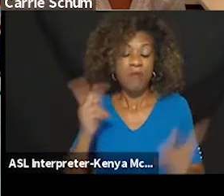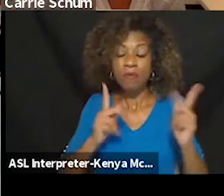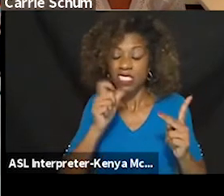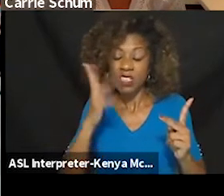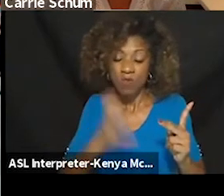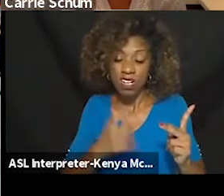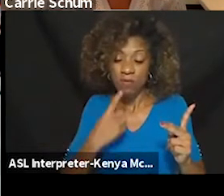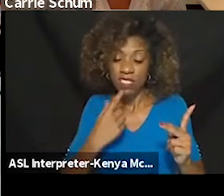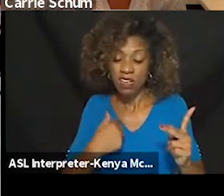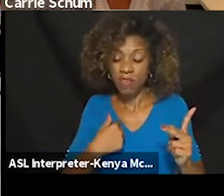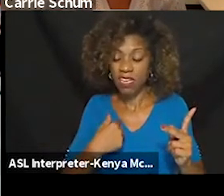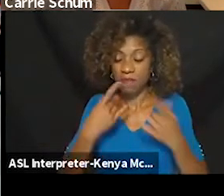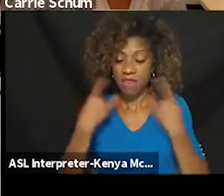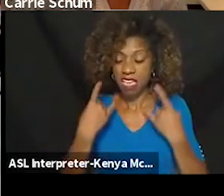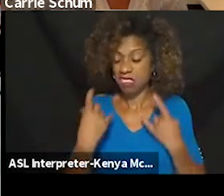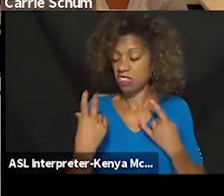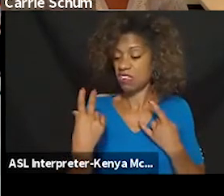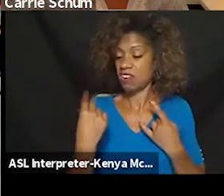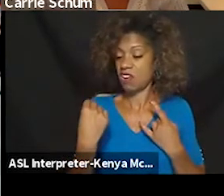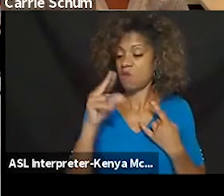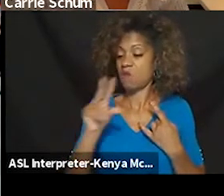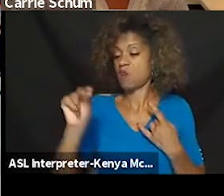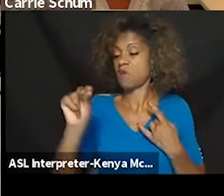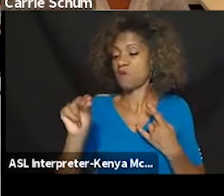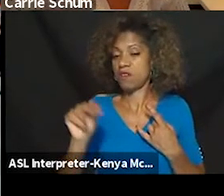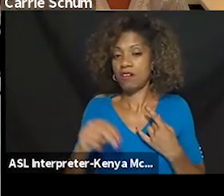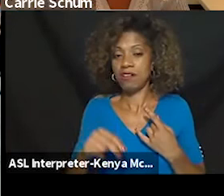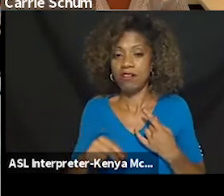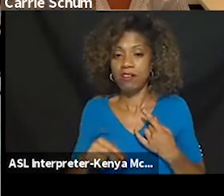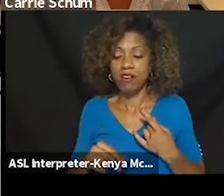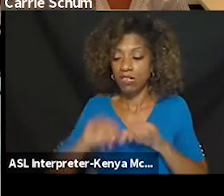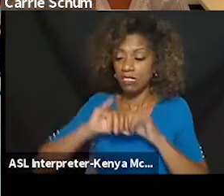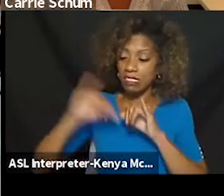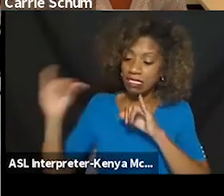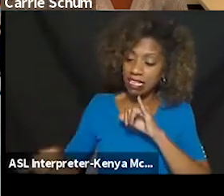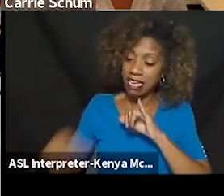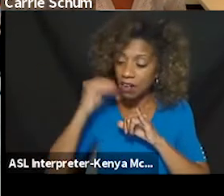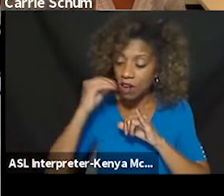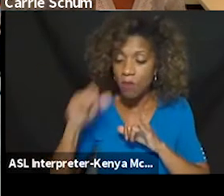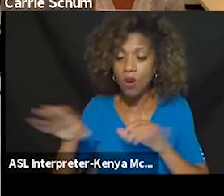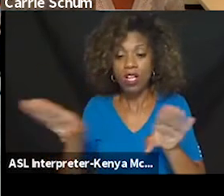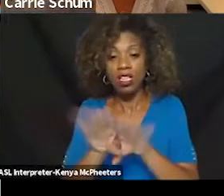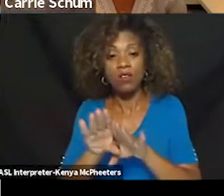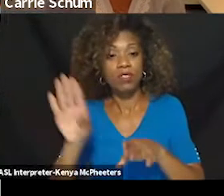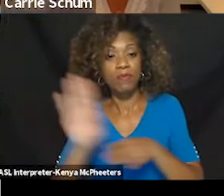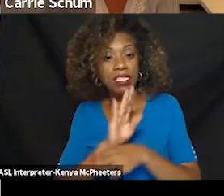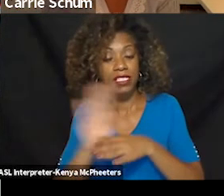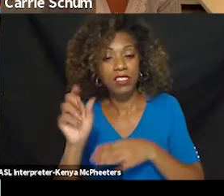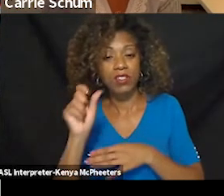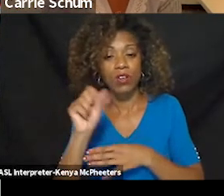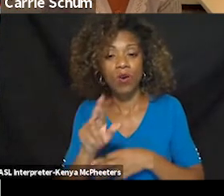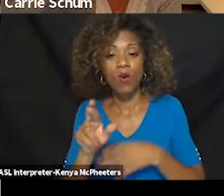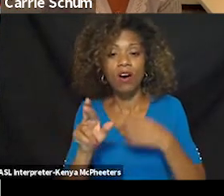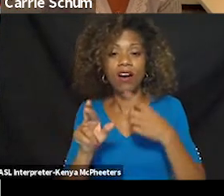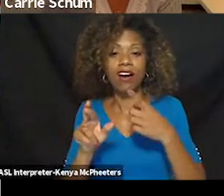didn't want to be told what to do in any way, shape, or form about staying home or closing their businesses. Of course, the infamous party in the Ozarks